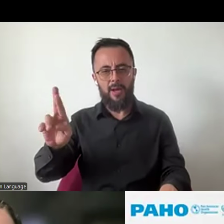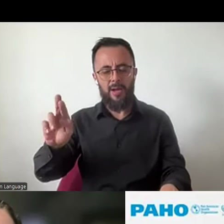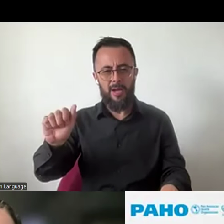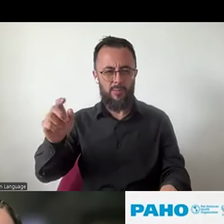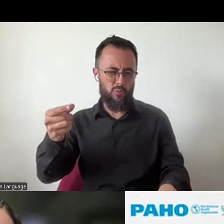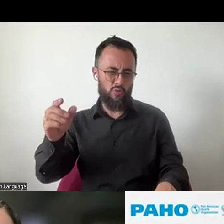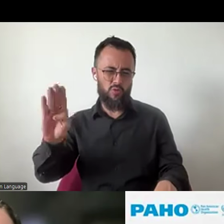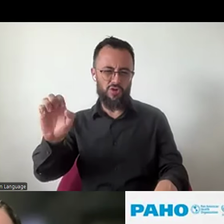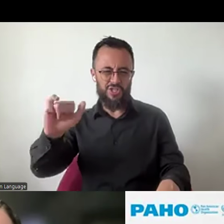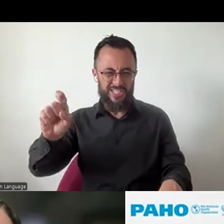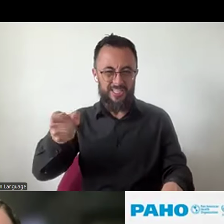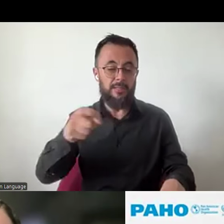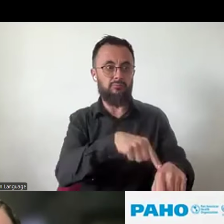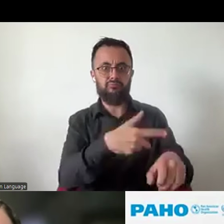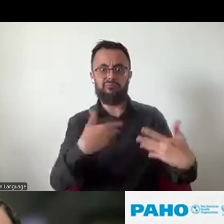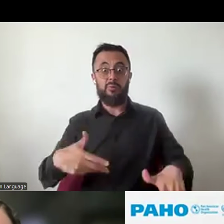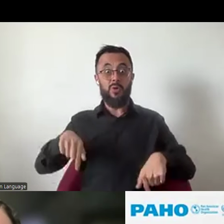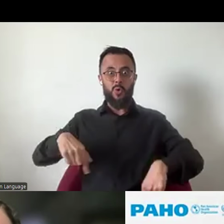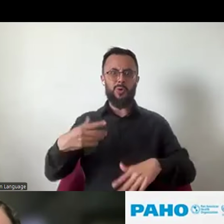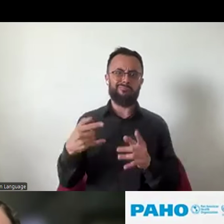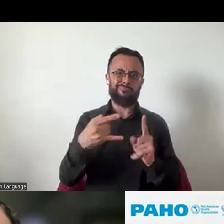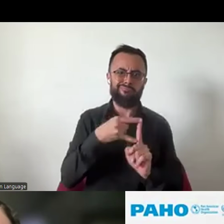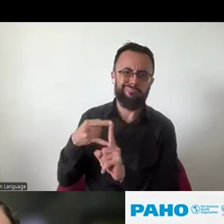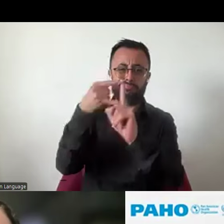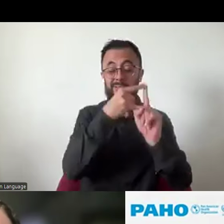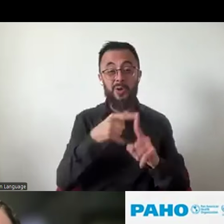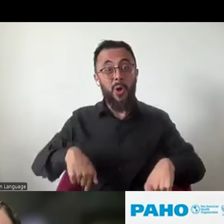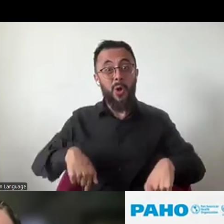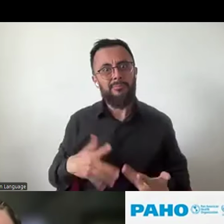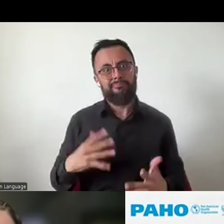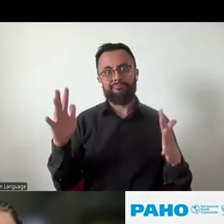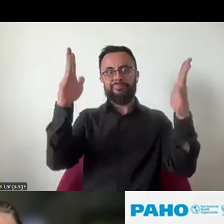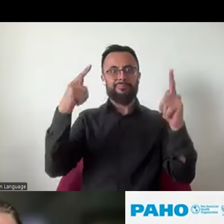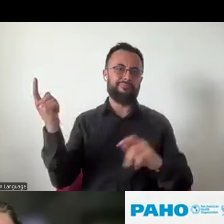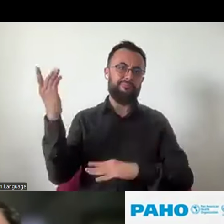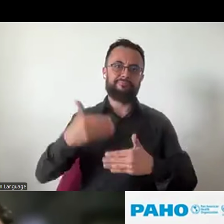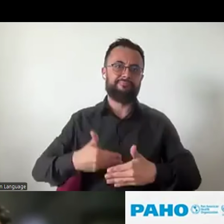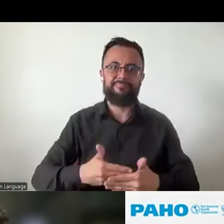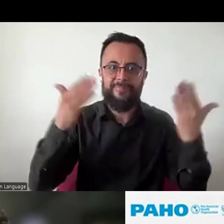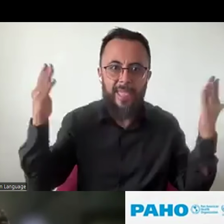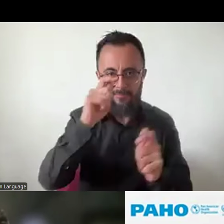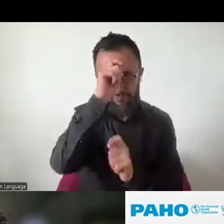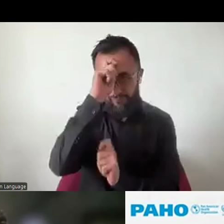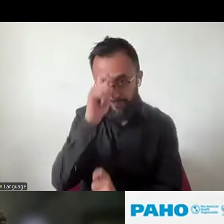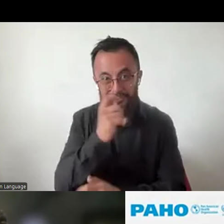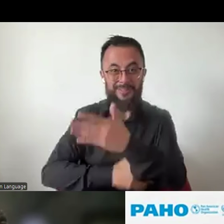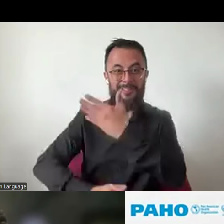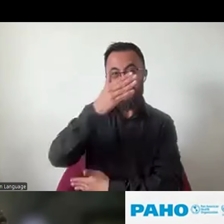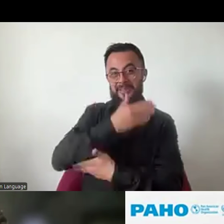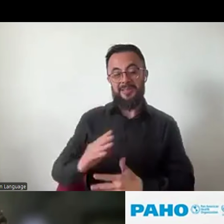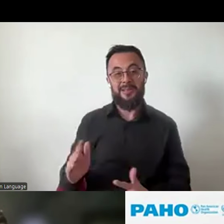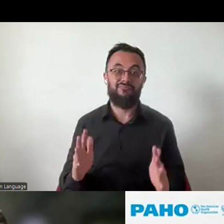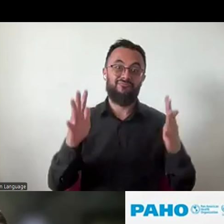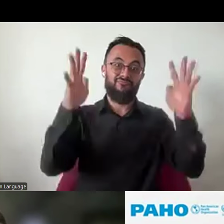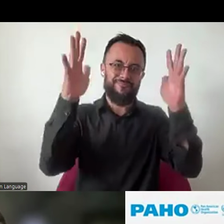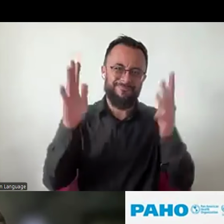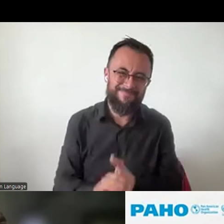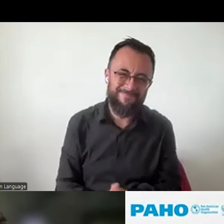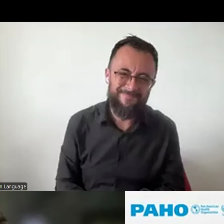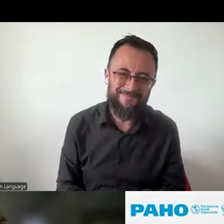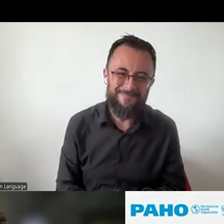much for attending this webinar on the Day of Persons with Disability.